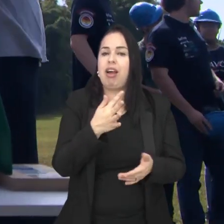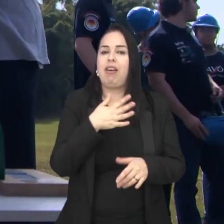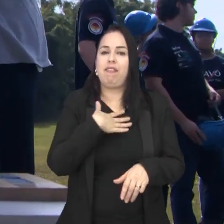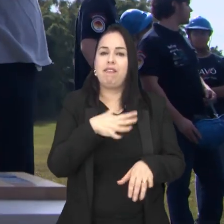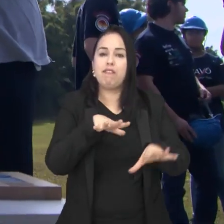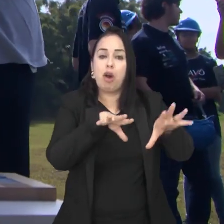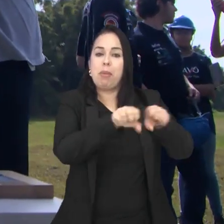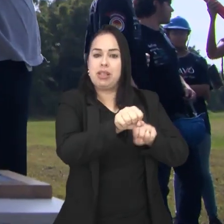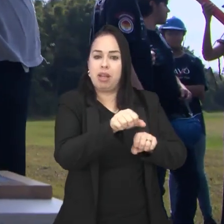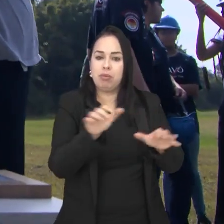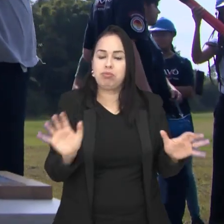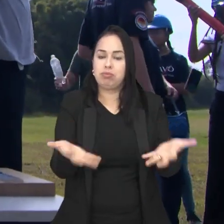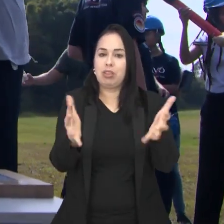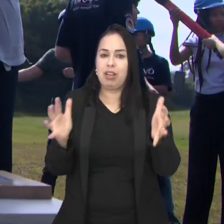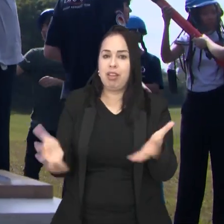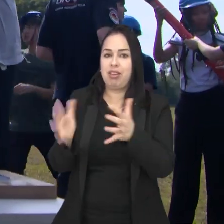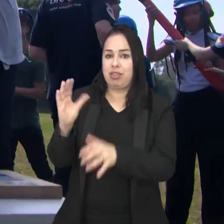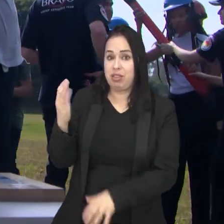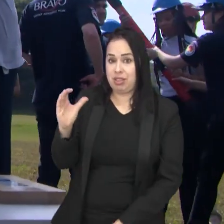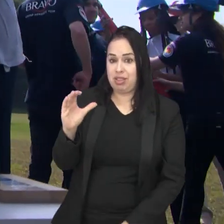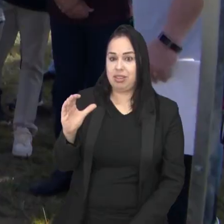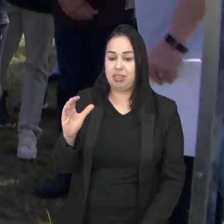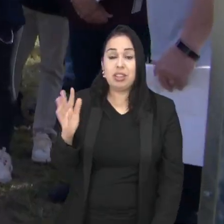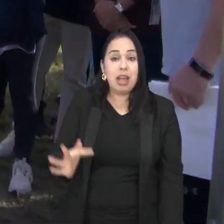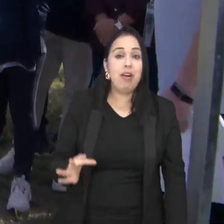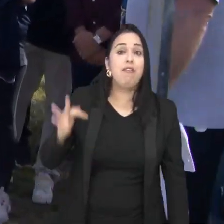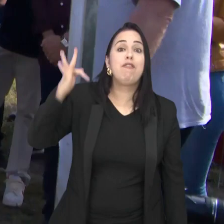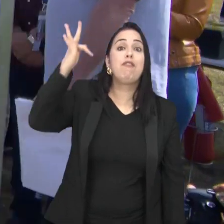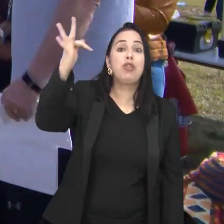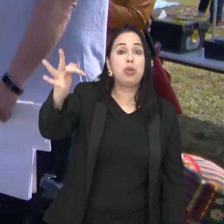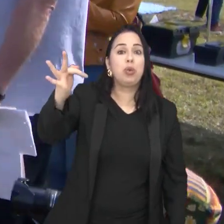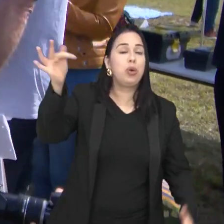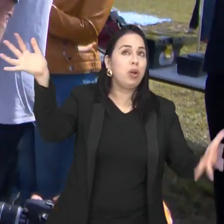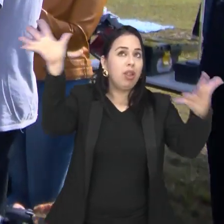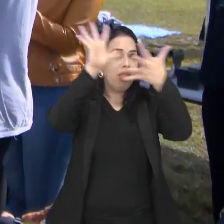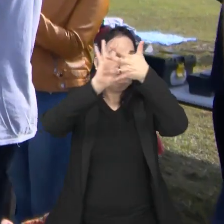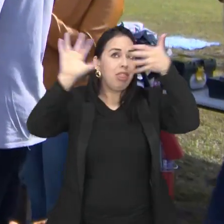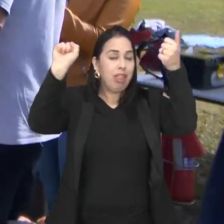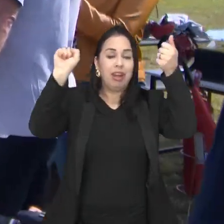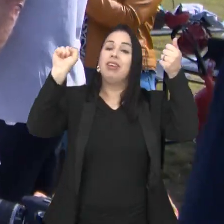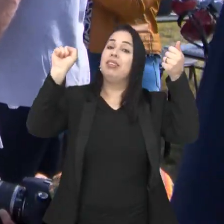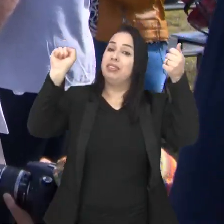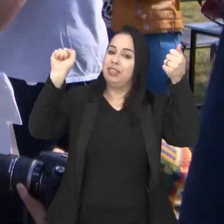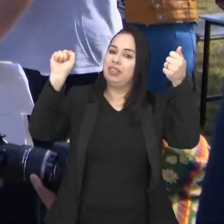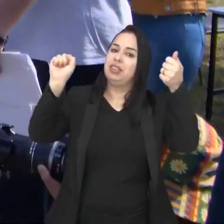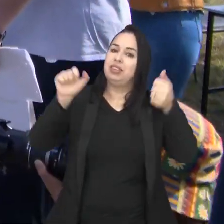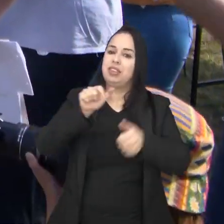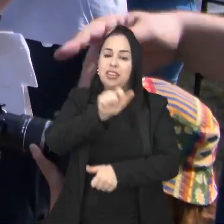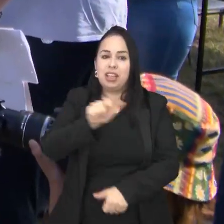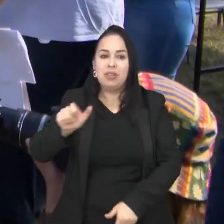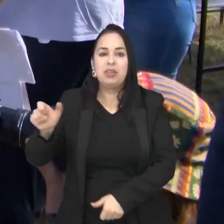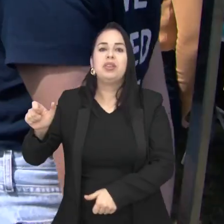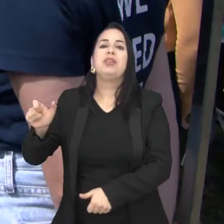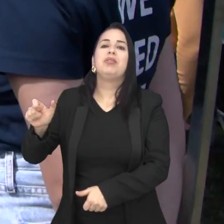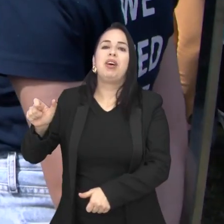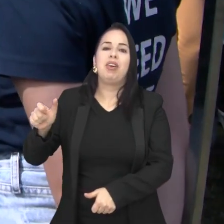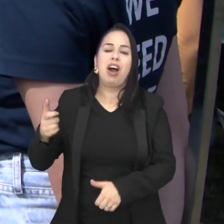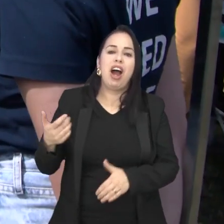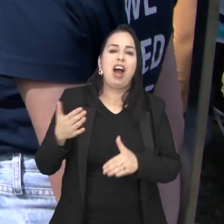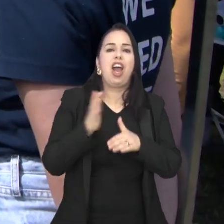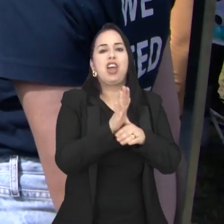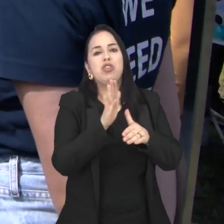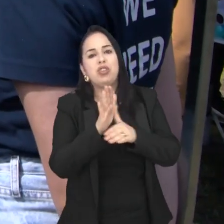com a formação dos jovens cientistas. Cientistas esses que são o futuro das missões espaciais e